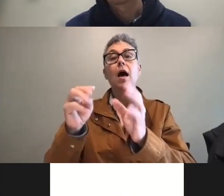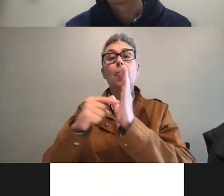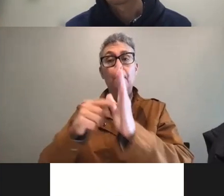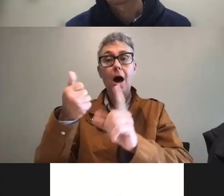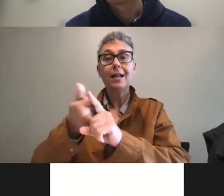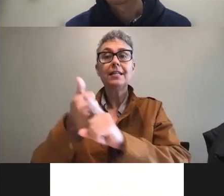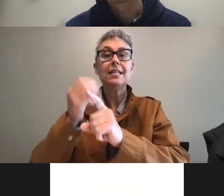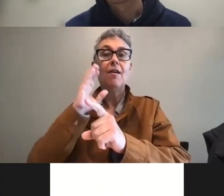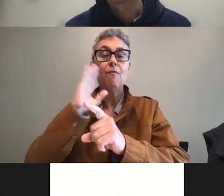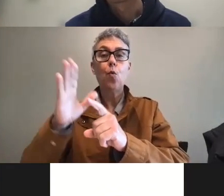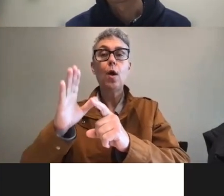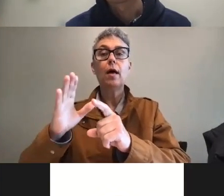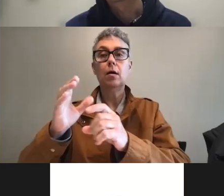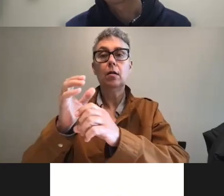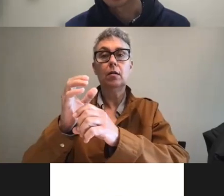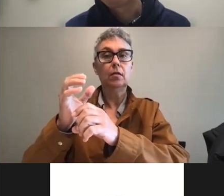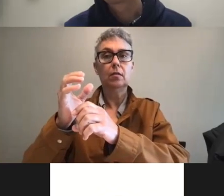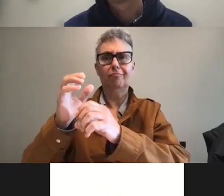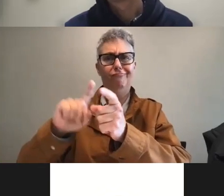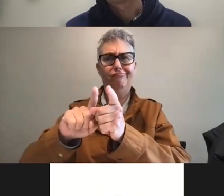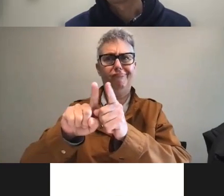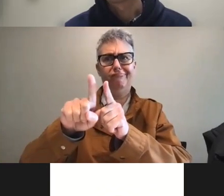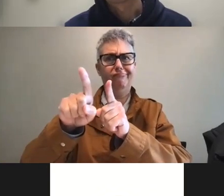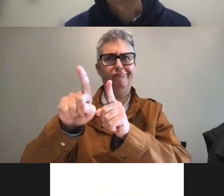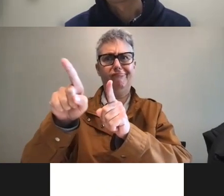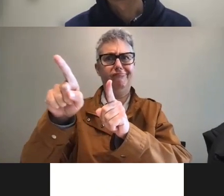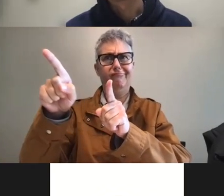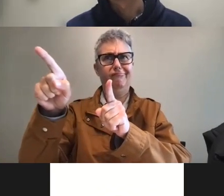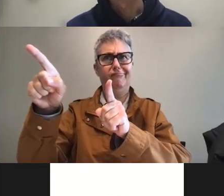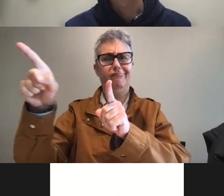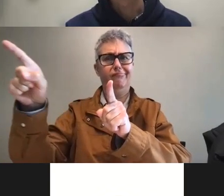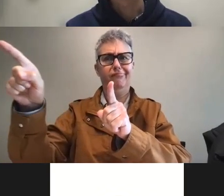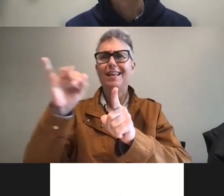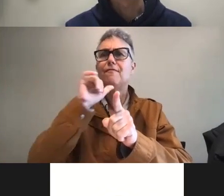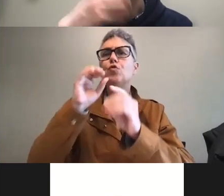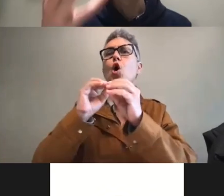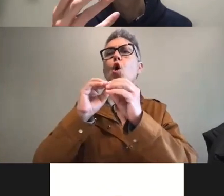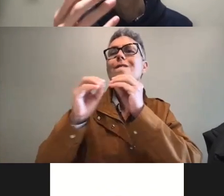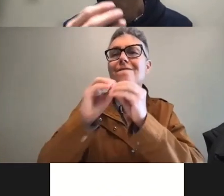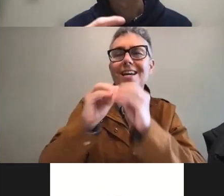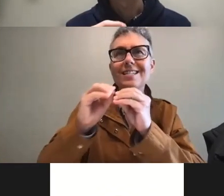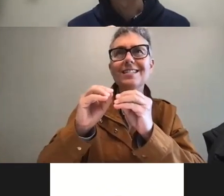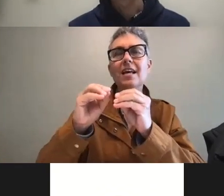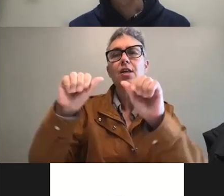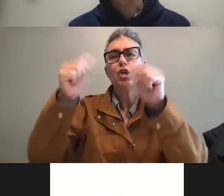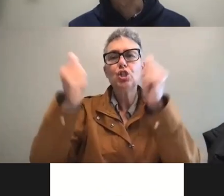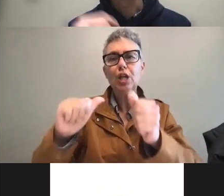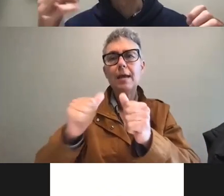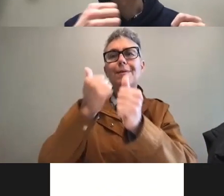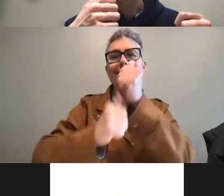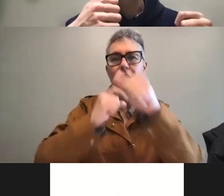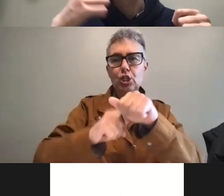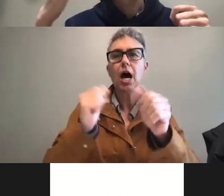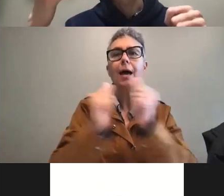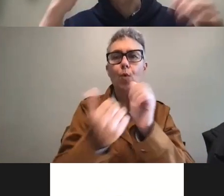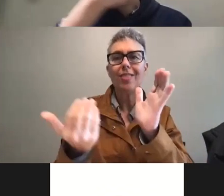actually generate some weird shape if you don't kind of correct if